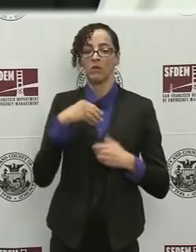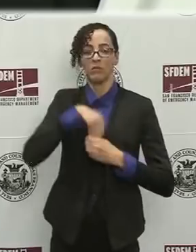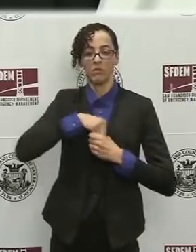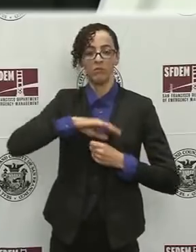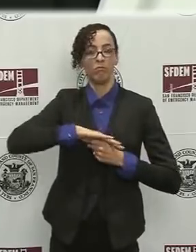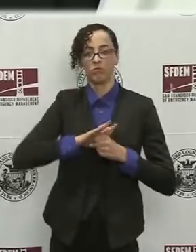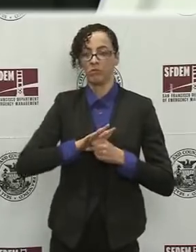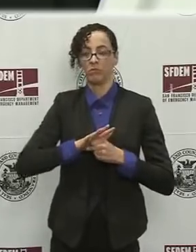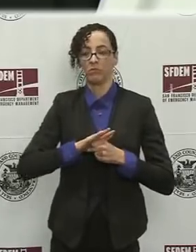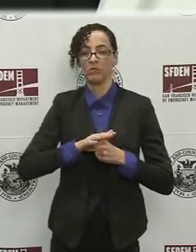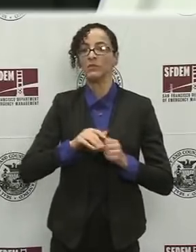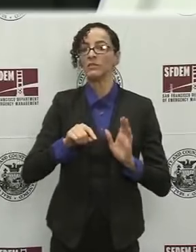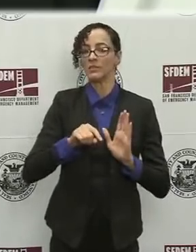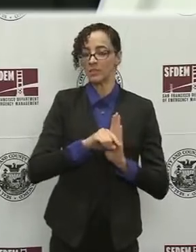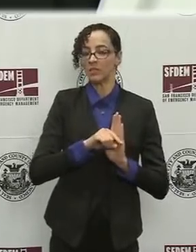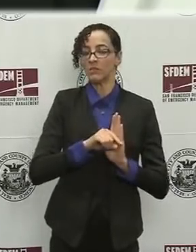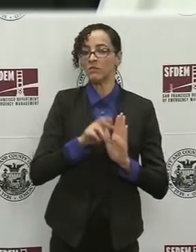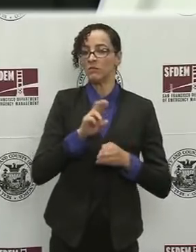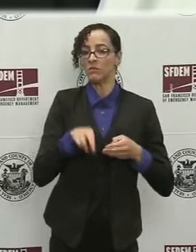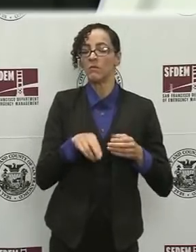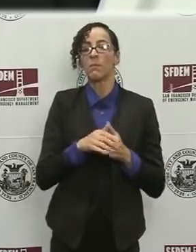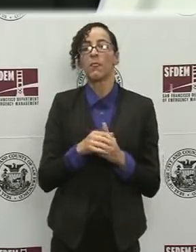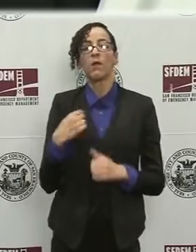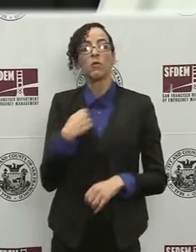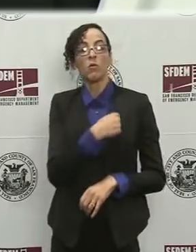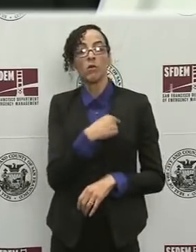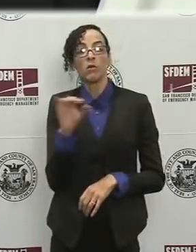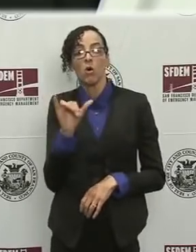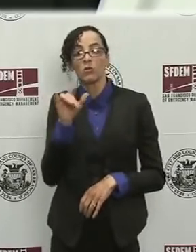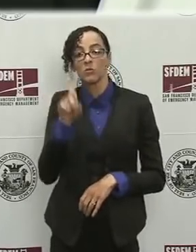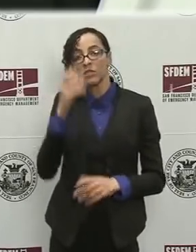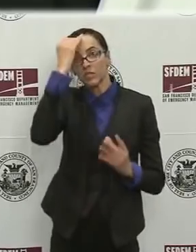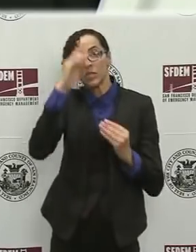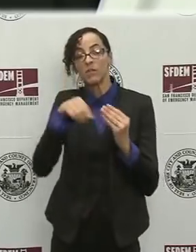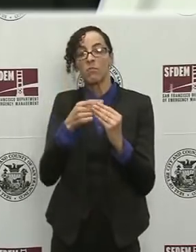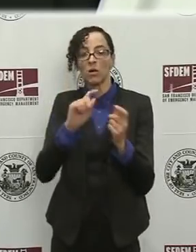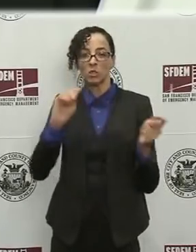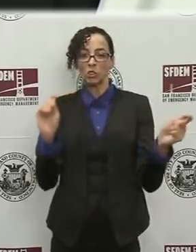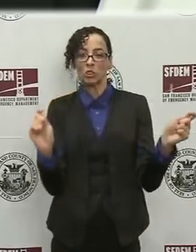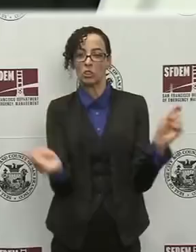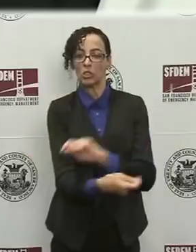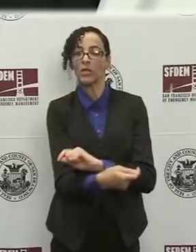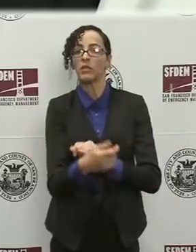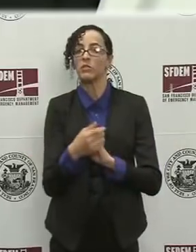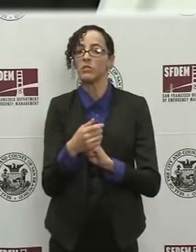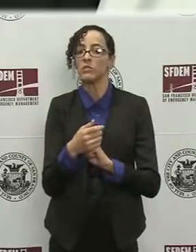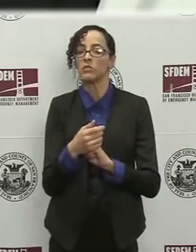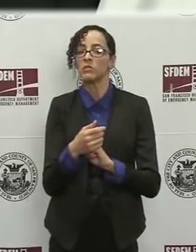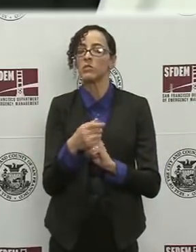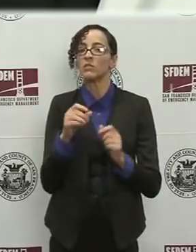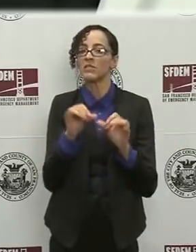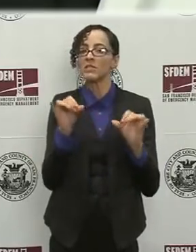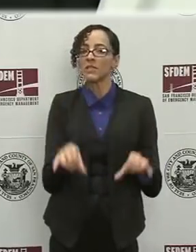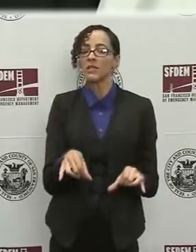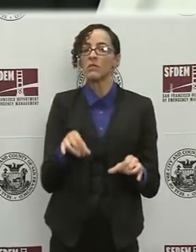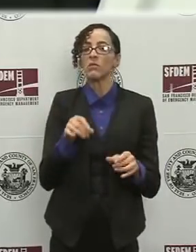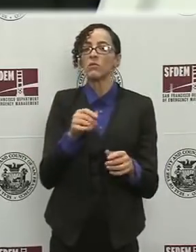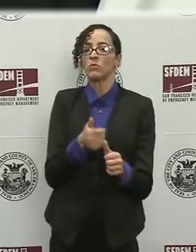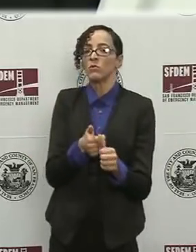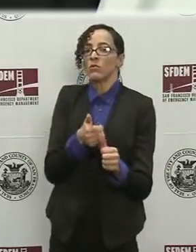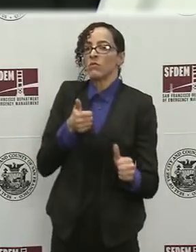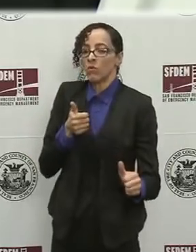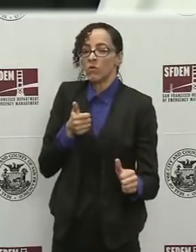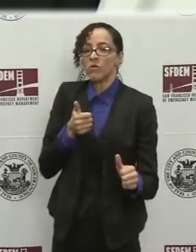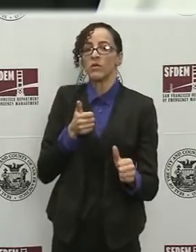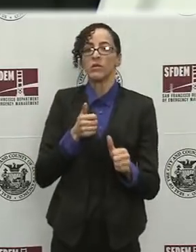realize that we need to think about making changes to avoid having an outbreak or